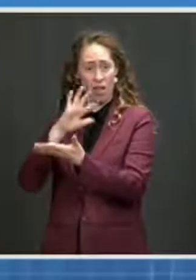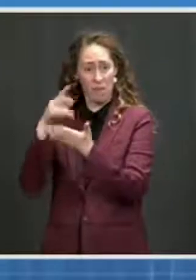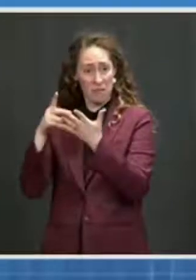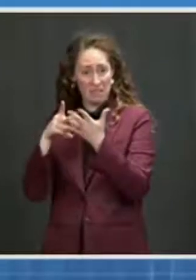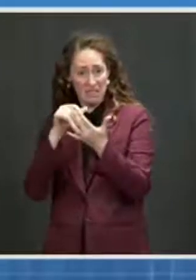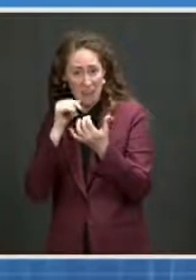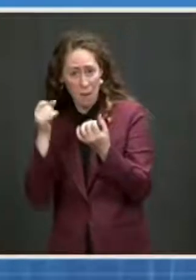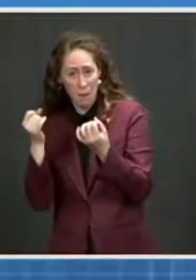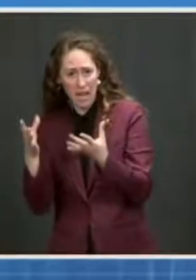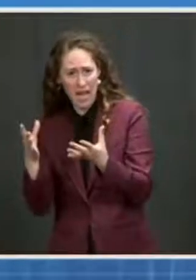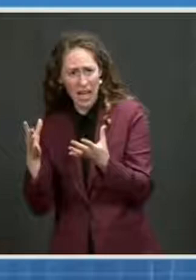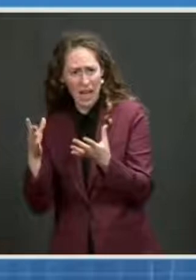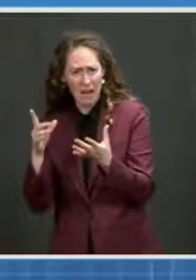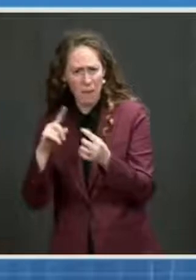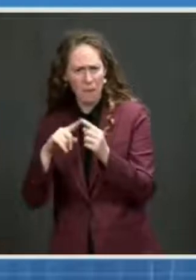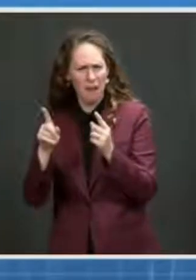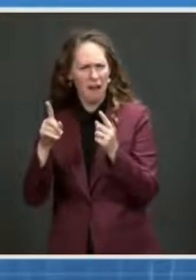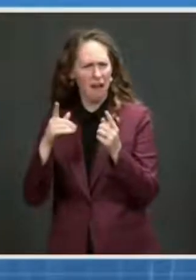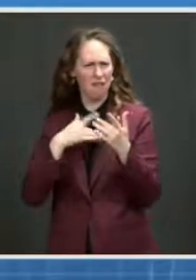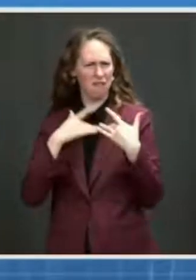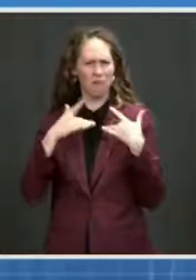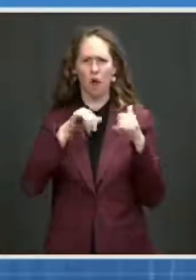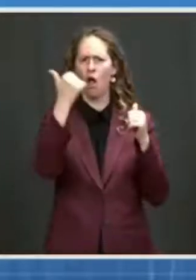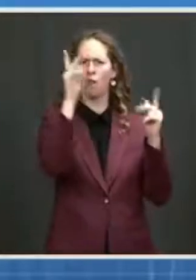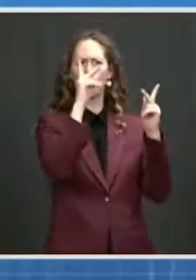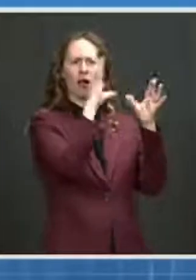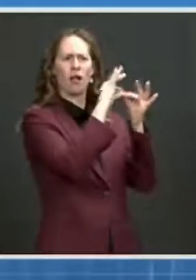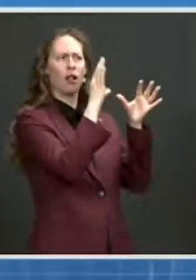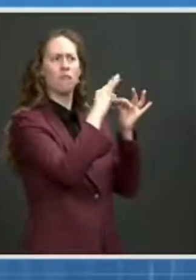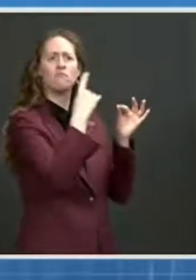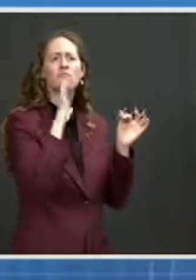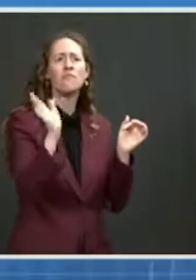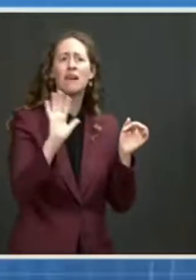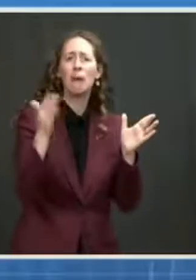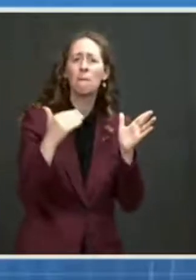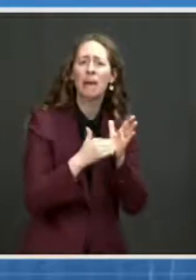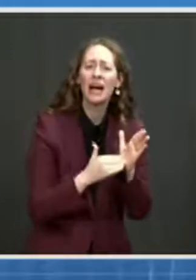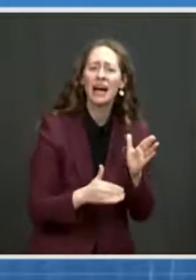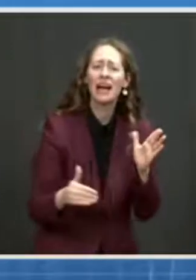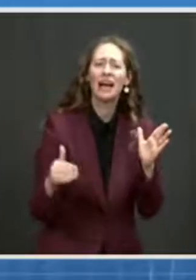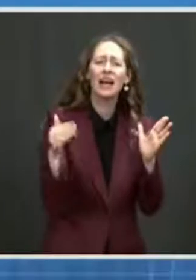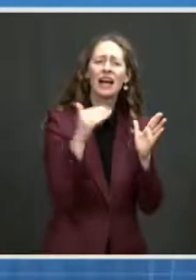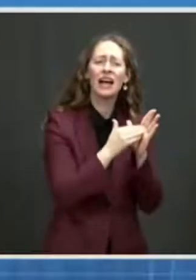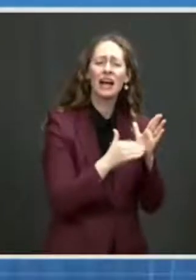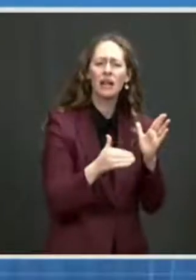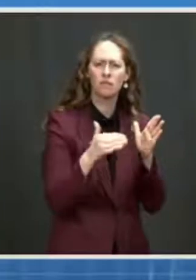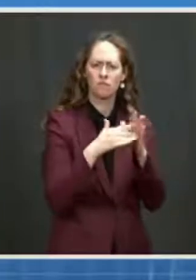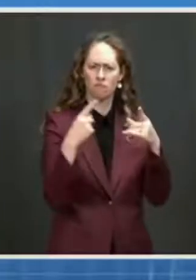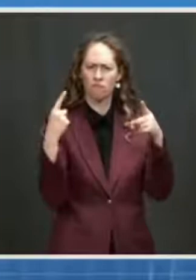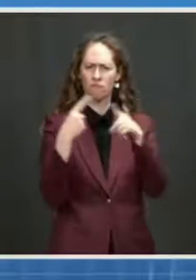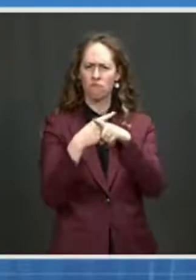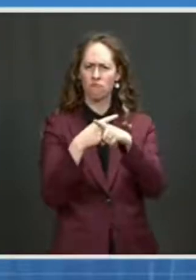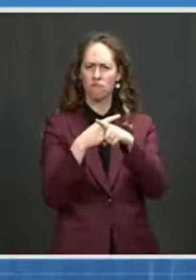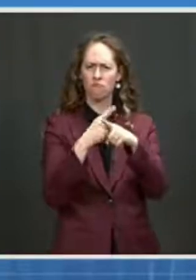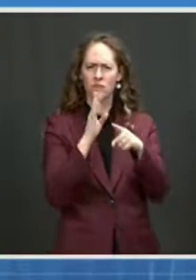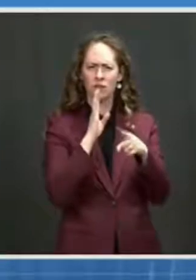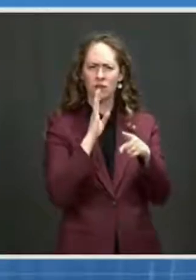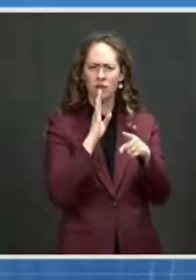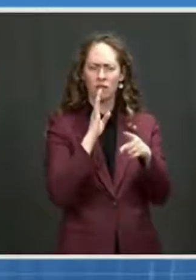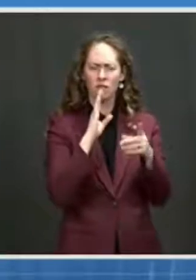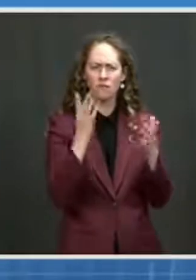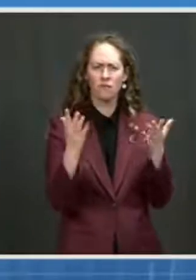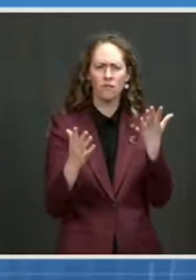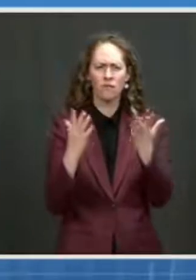month. So even if these states and these governors are contacting the FDA, what is the federal government's plan to make sure